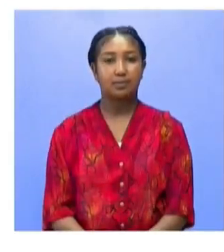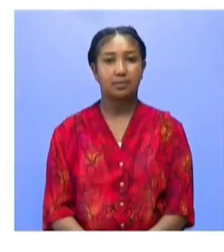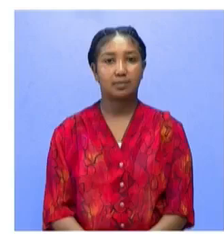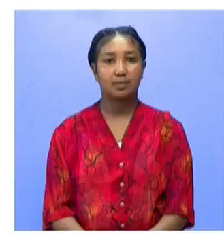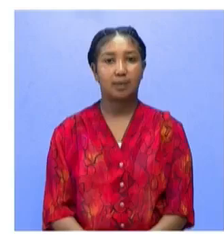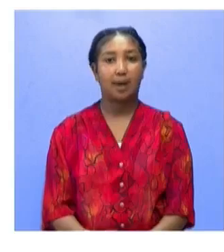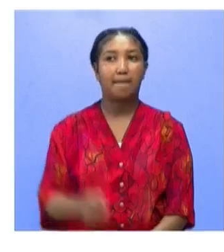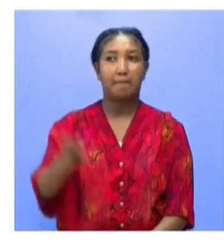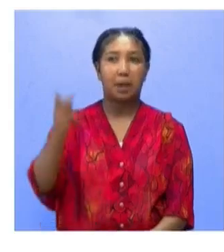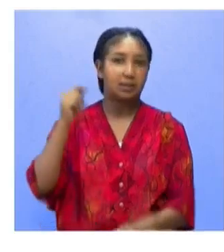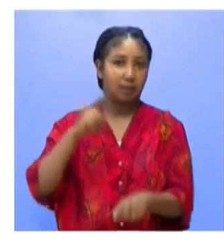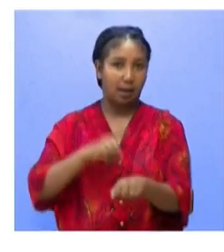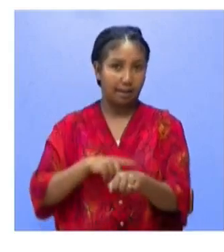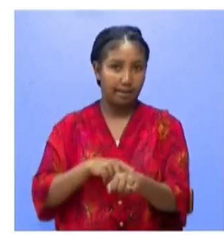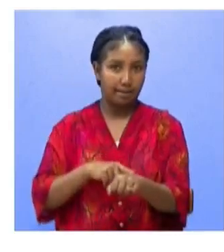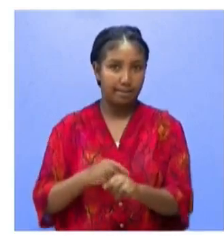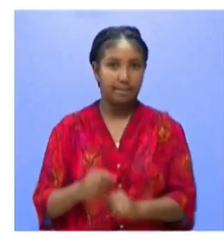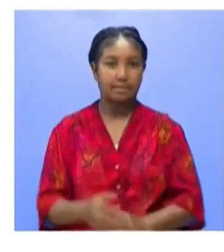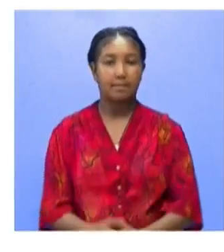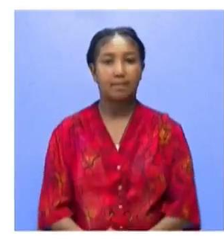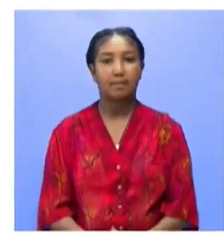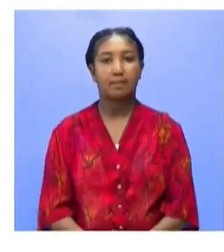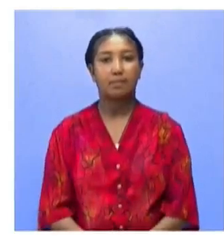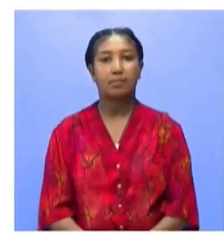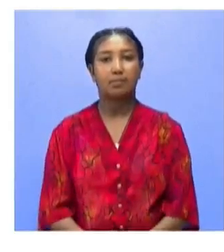In the past.